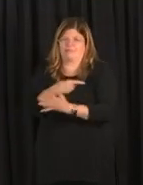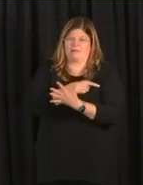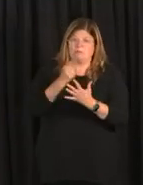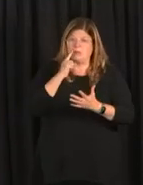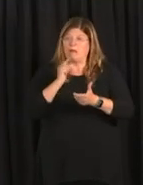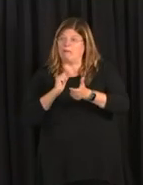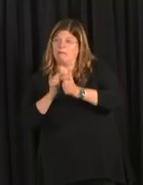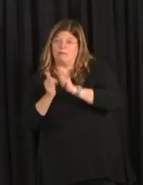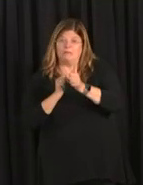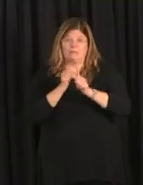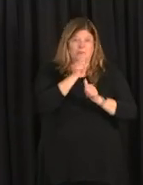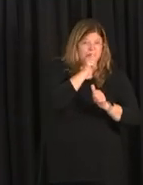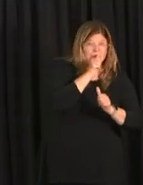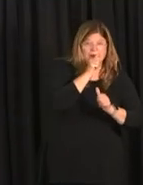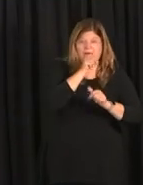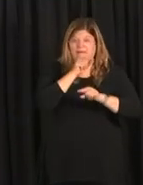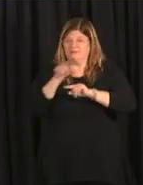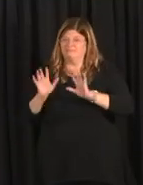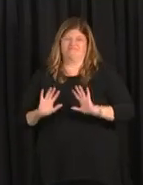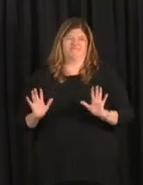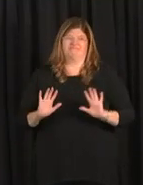to the private versus the public betting,